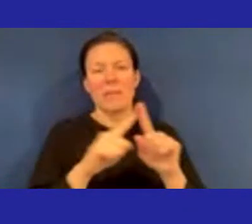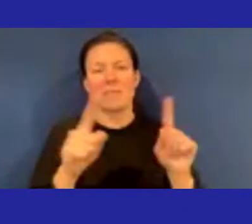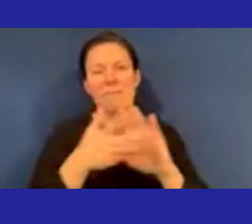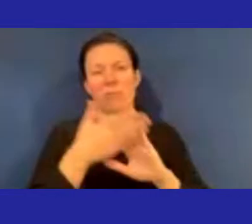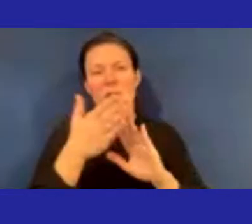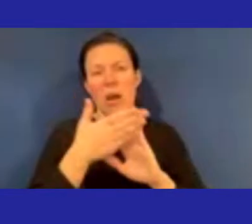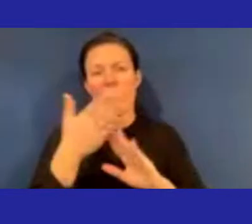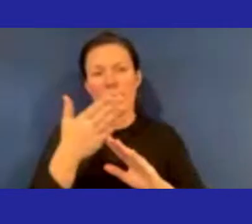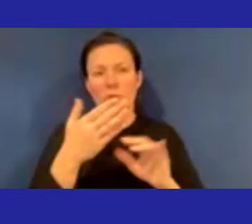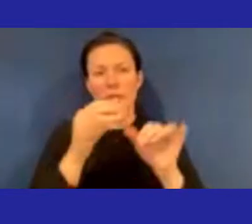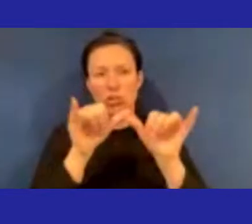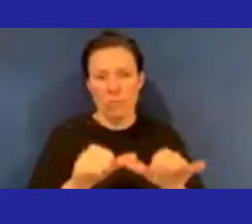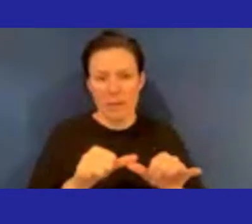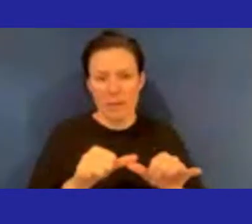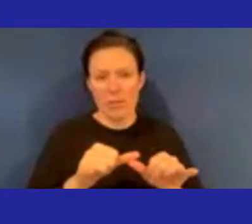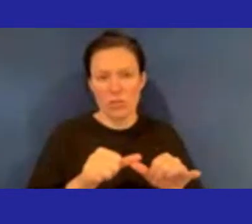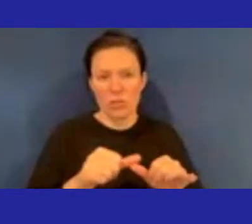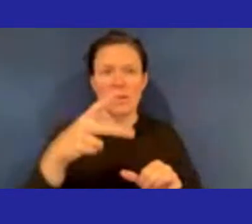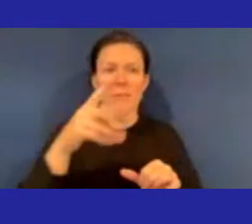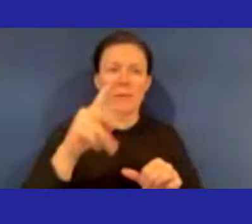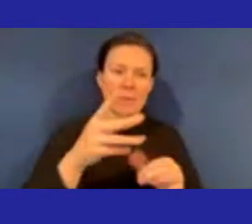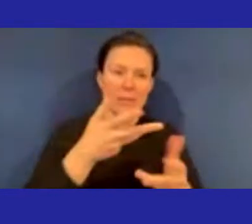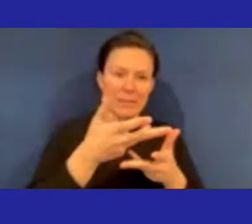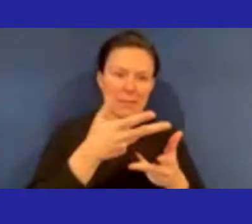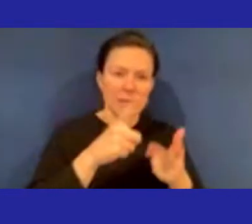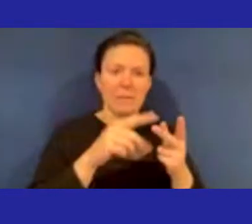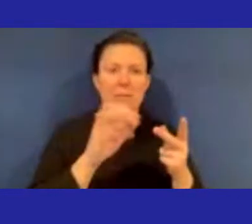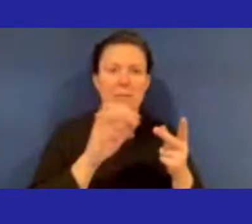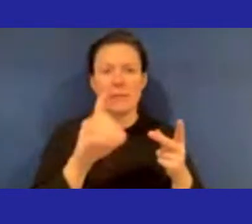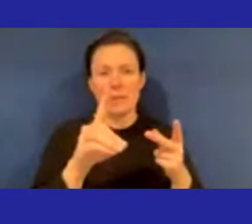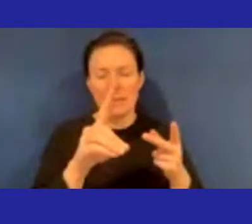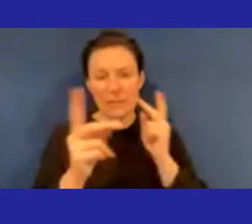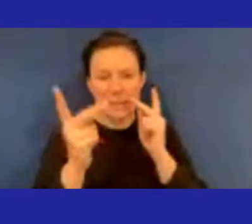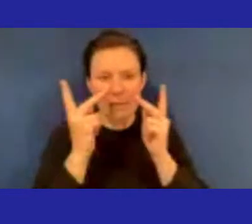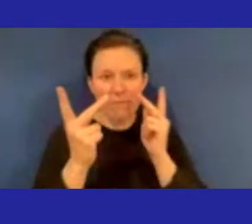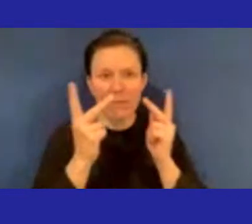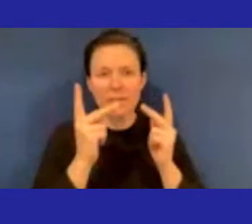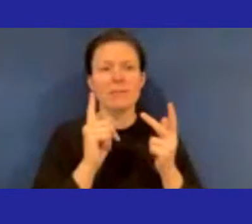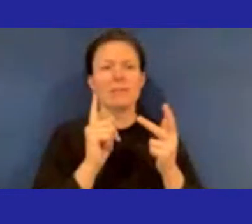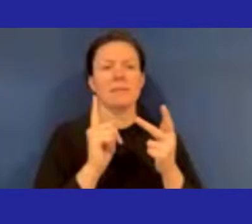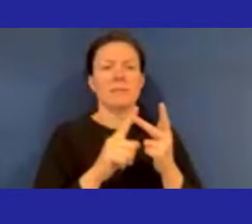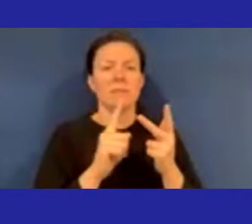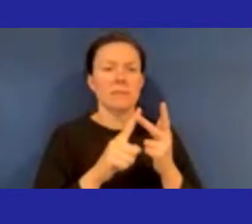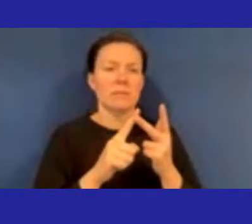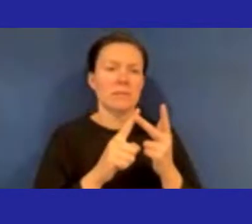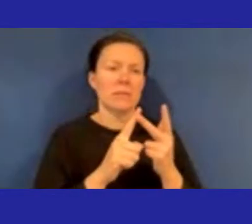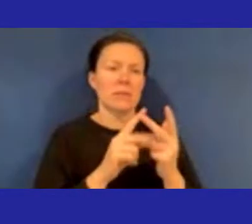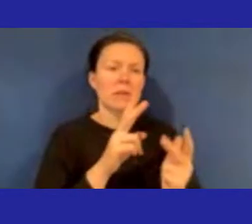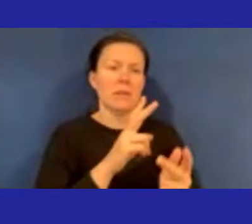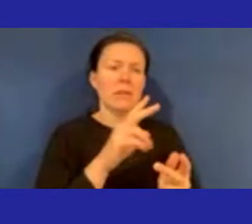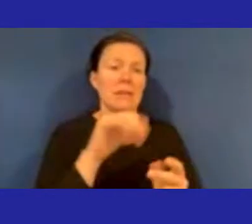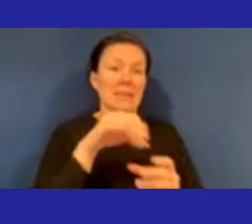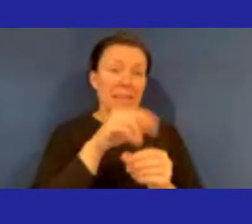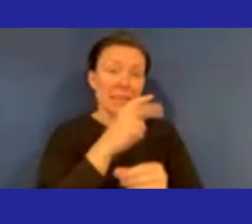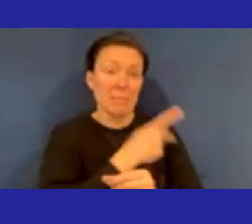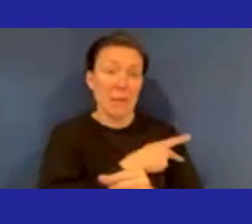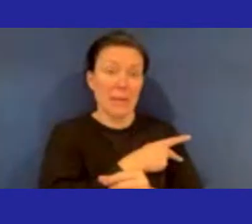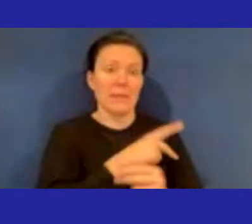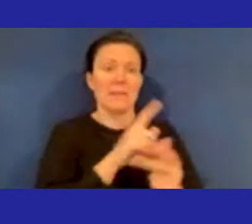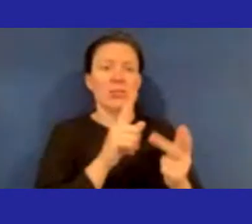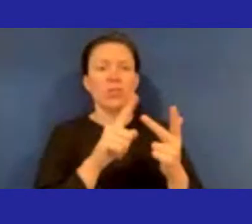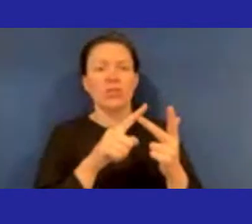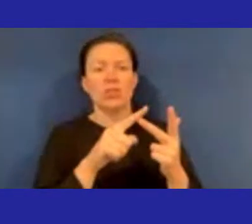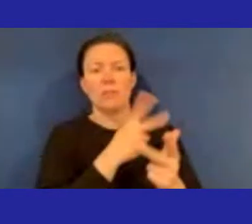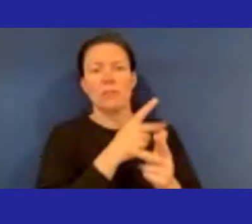metrics, PCP engagement, ED visits, inpatient admissions, the volume, infusion center volume,